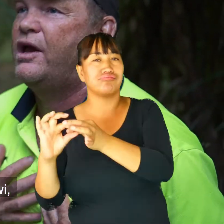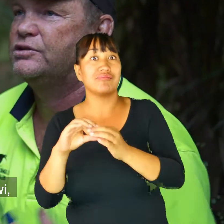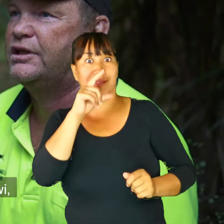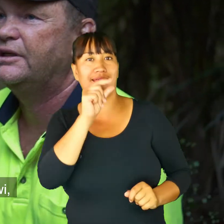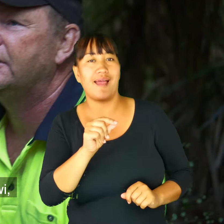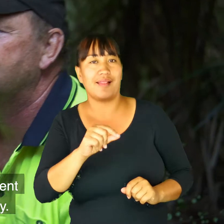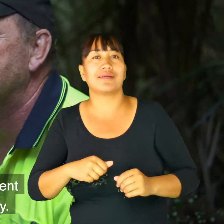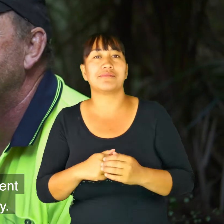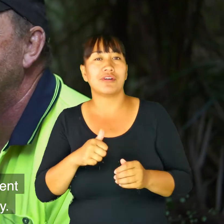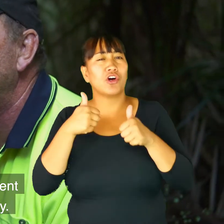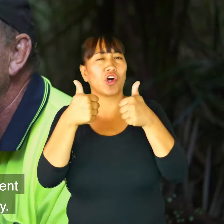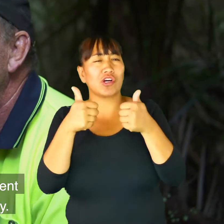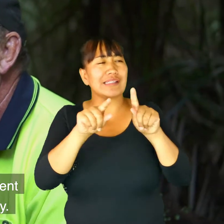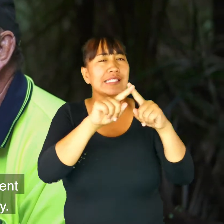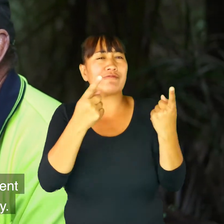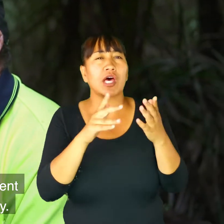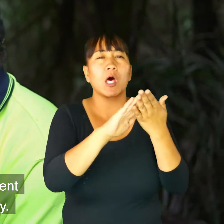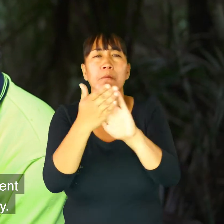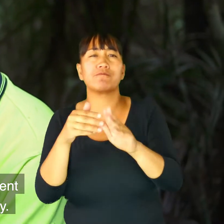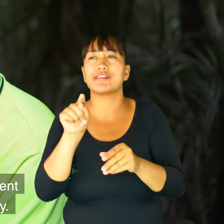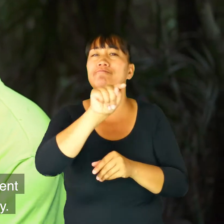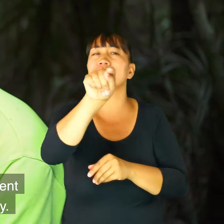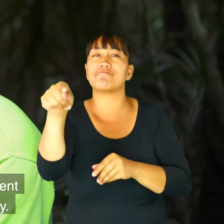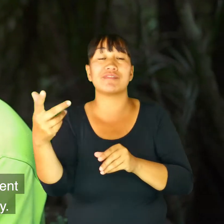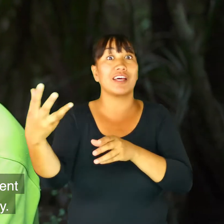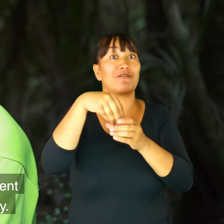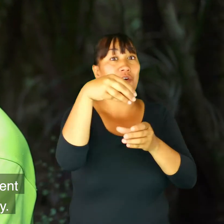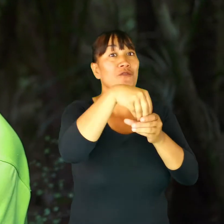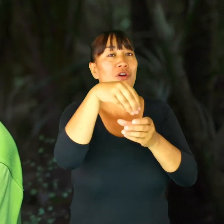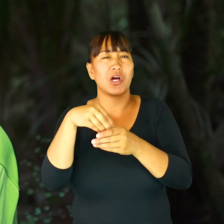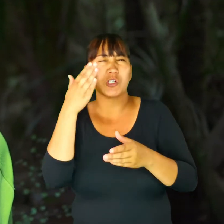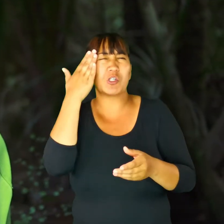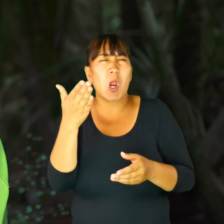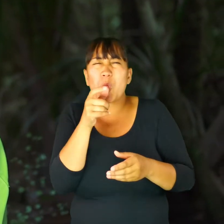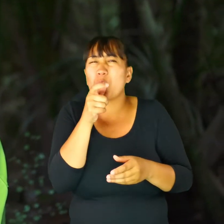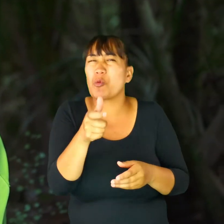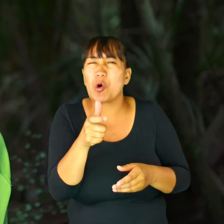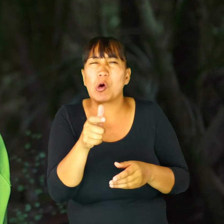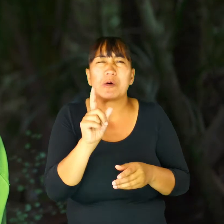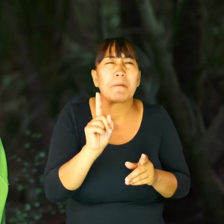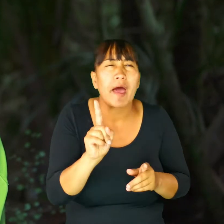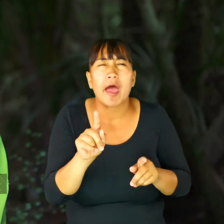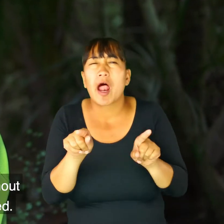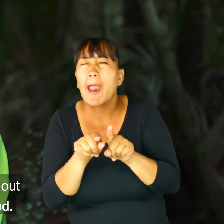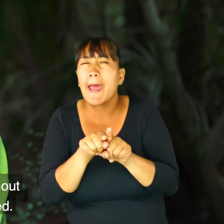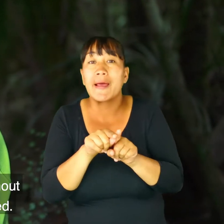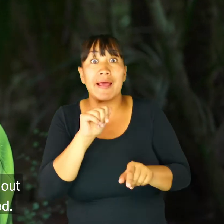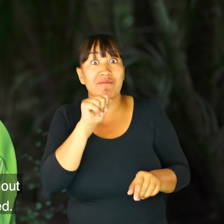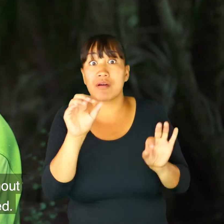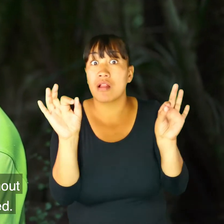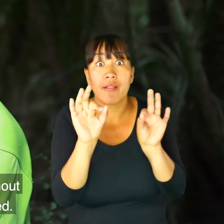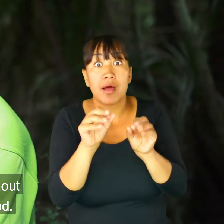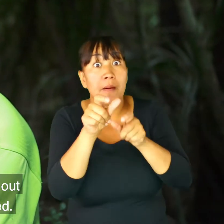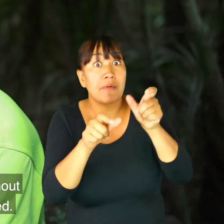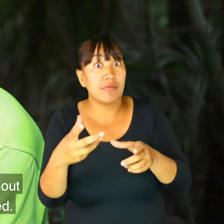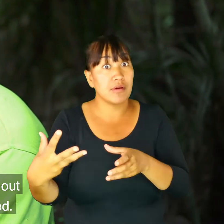all ours, and it's good to have different sections of the community, I don't know if the word buying in, but engaging with